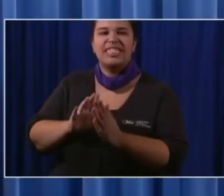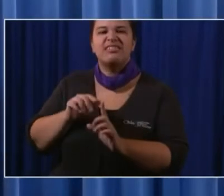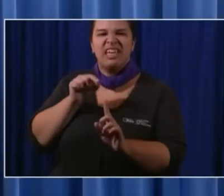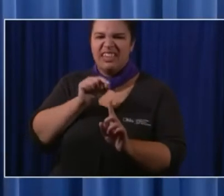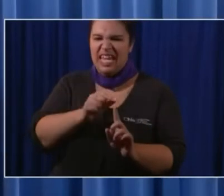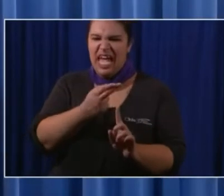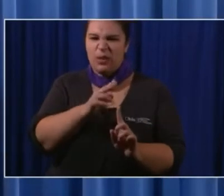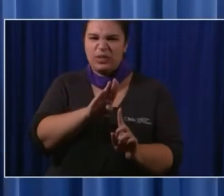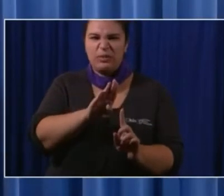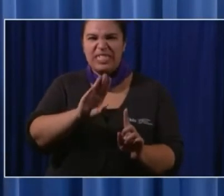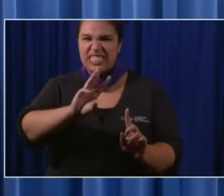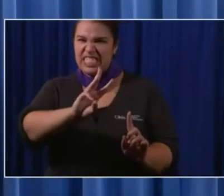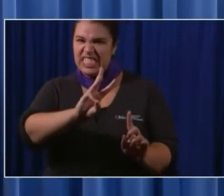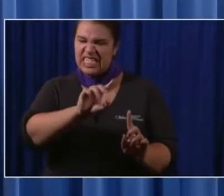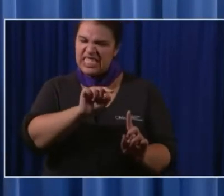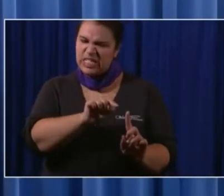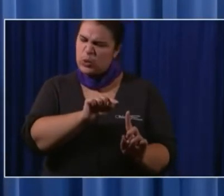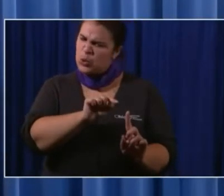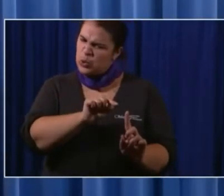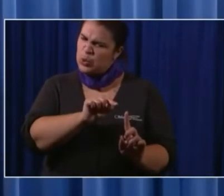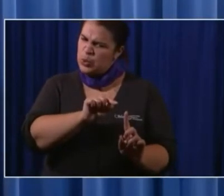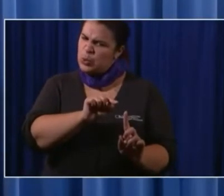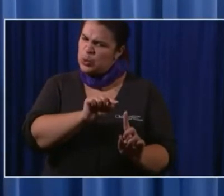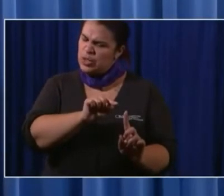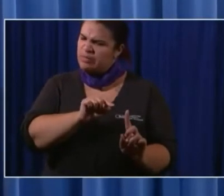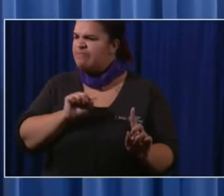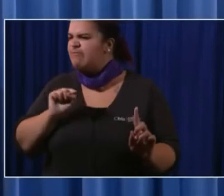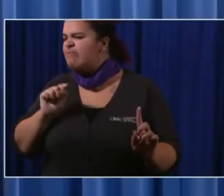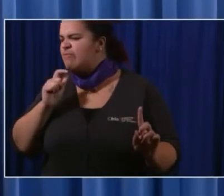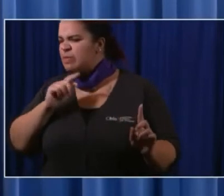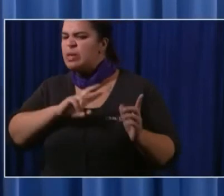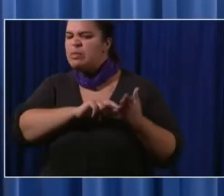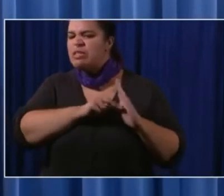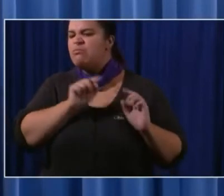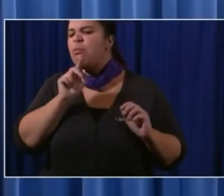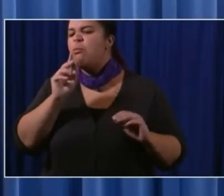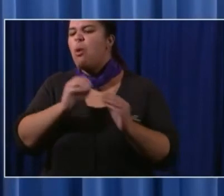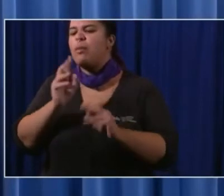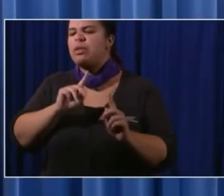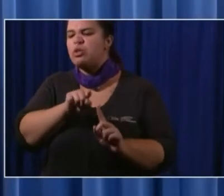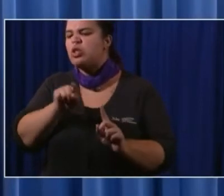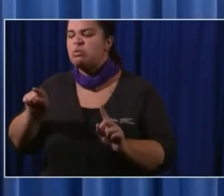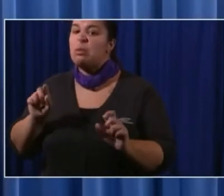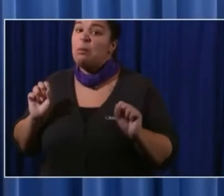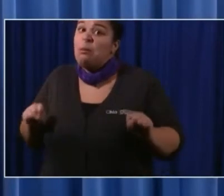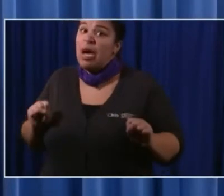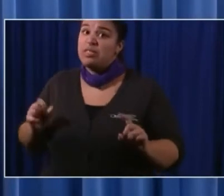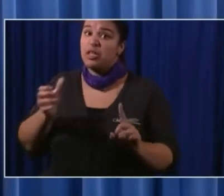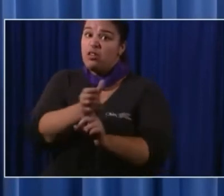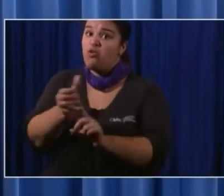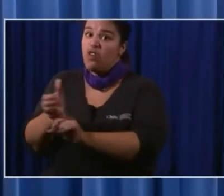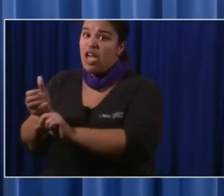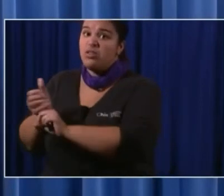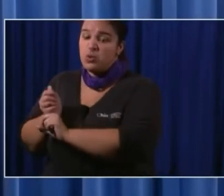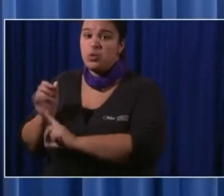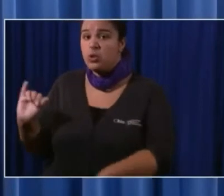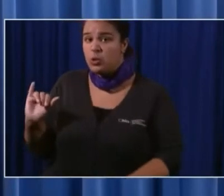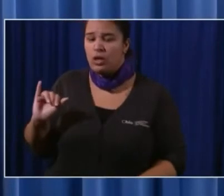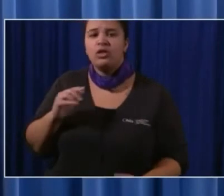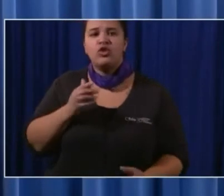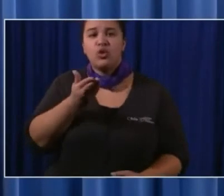more arrests. Just for the record, what contact, if any, have you or your administration had